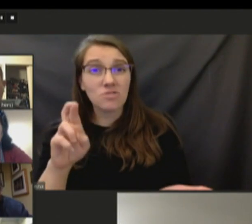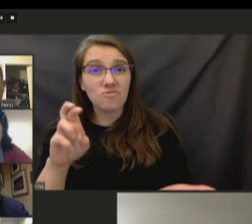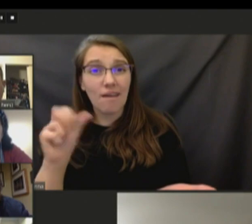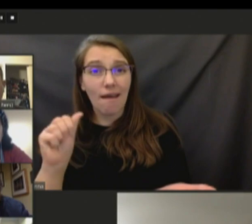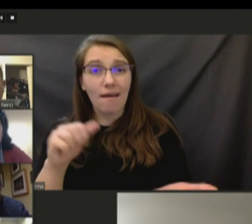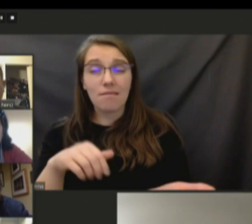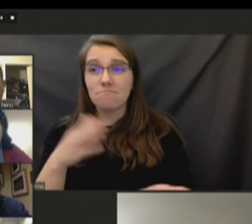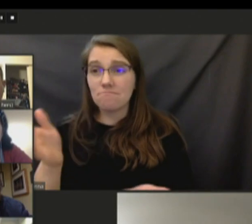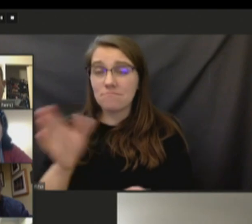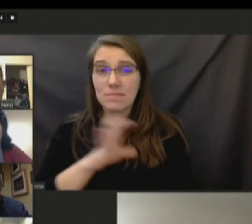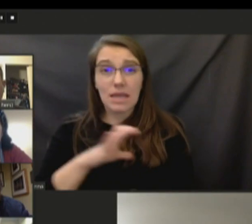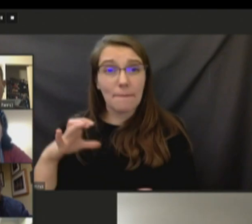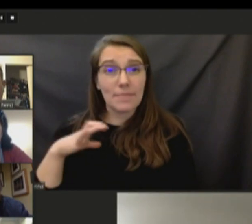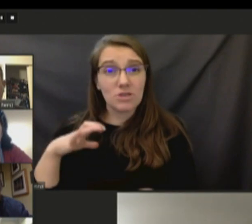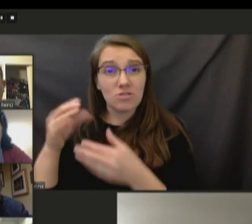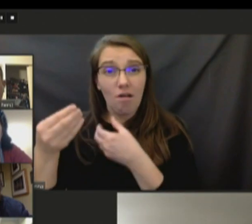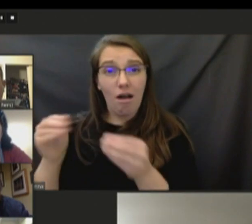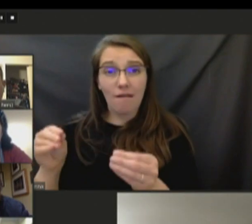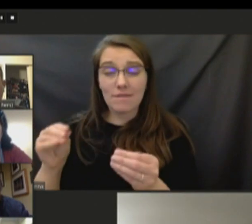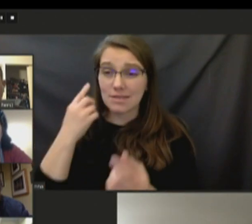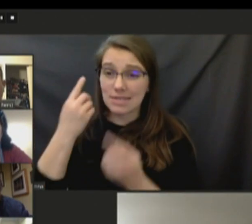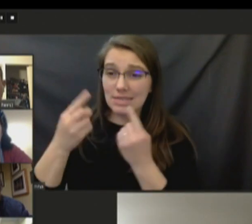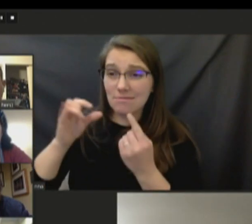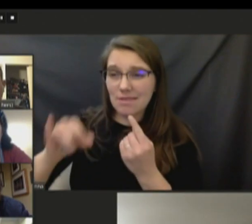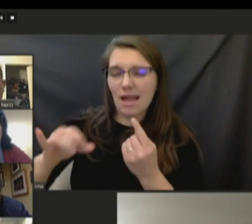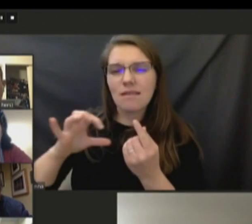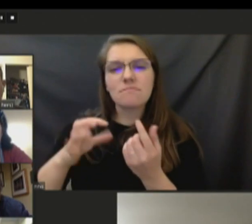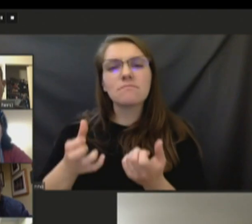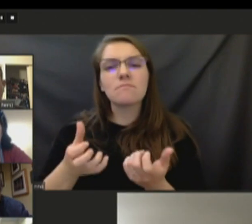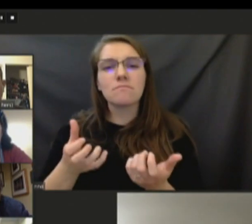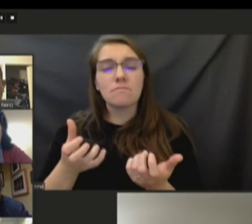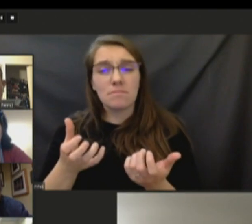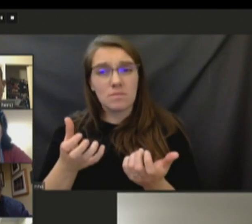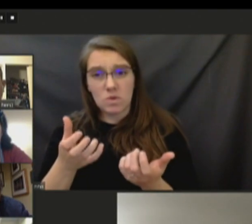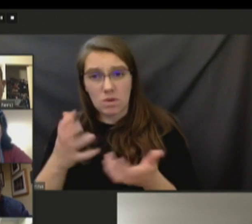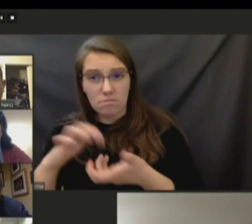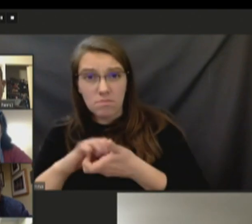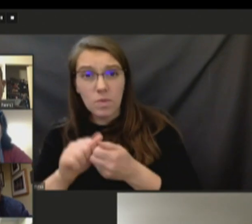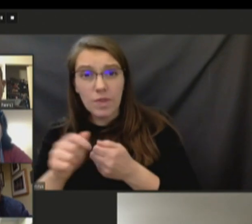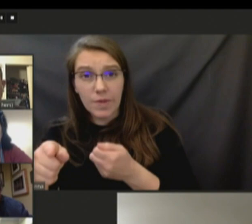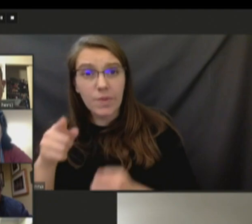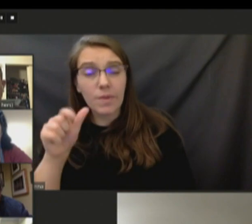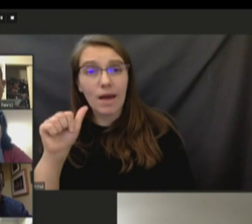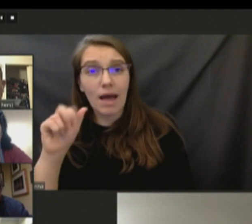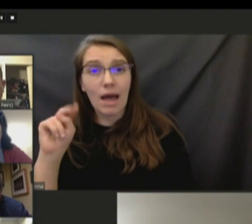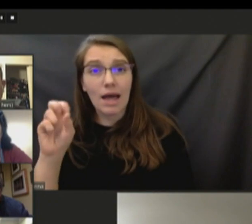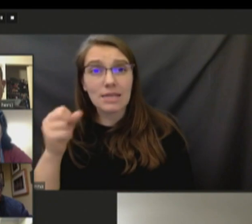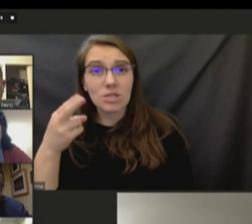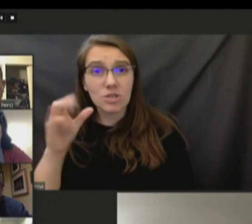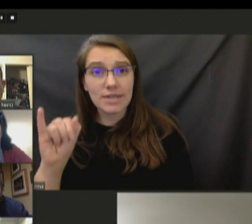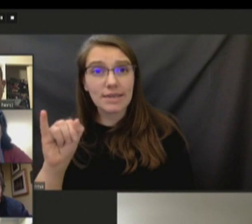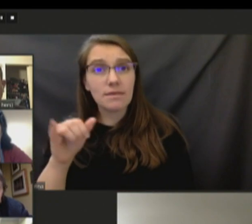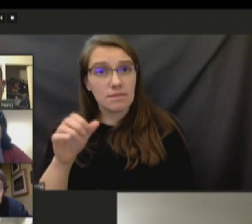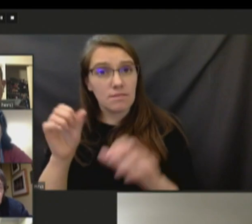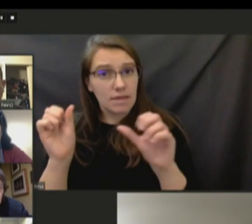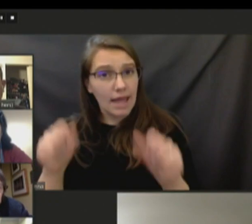office has thought about that, or you know, they can work with you, Anshi, on maybe coming up with ways to